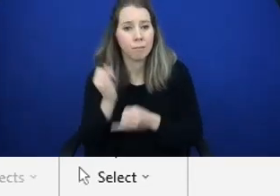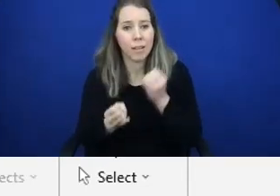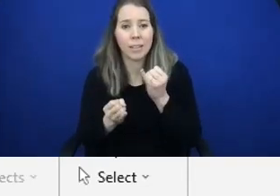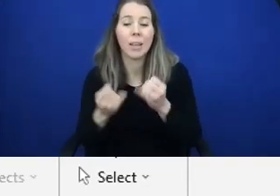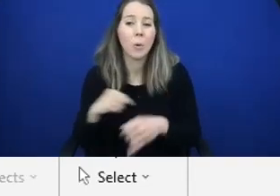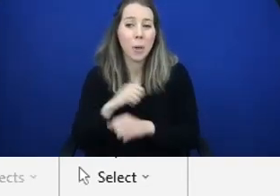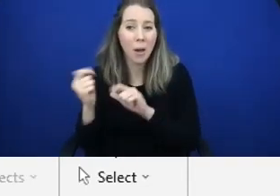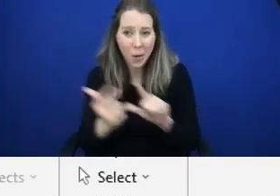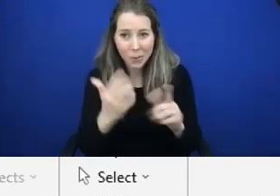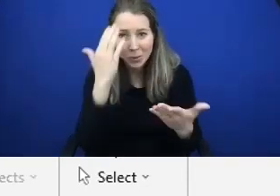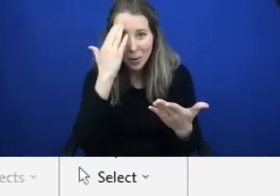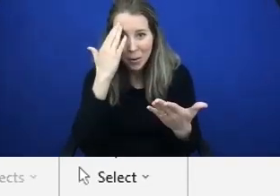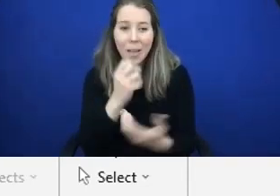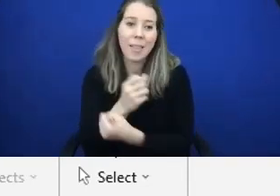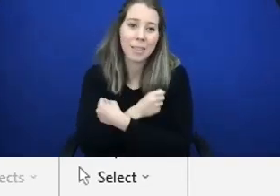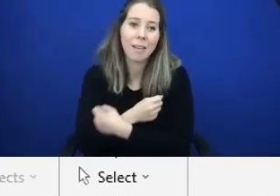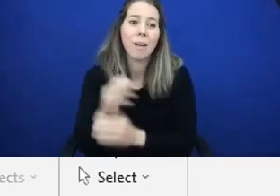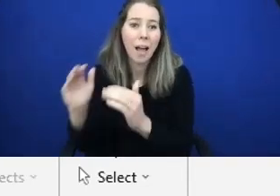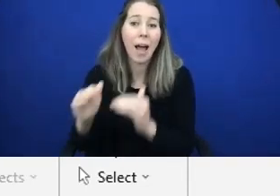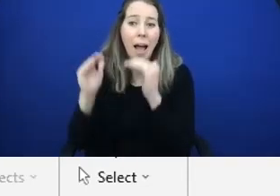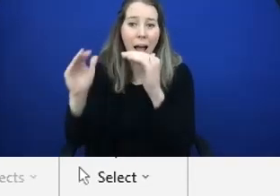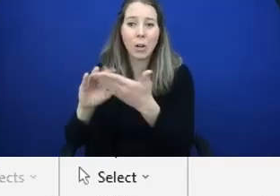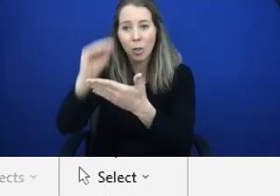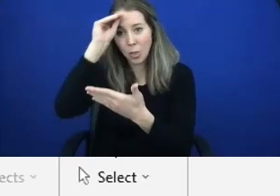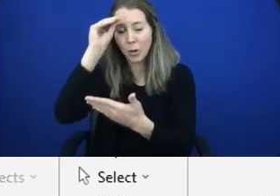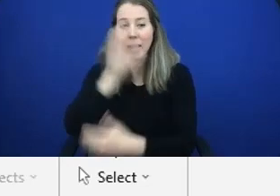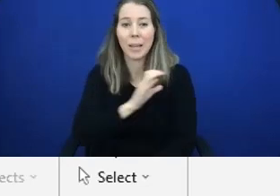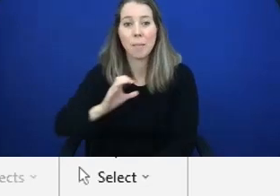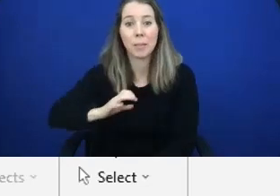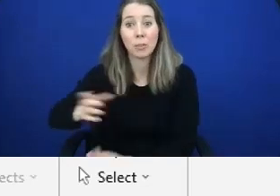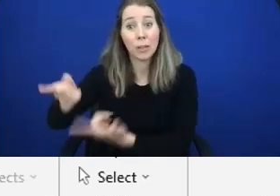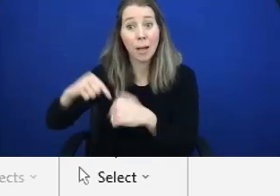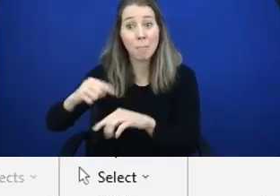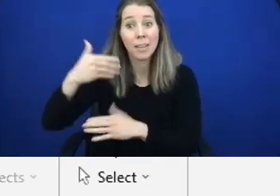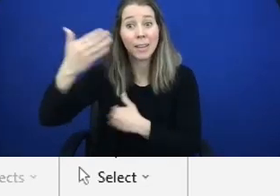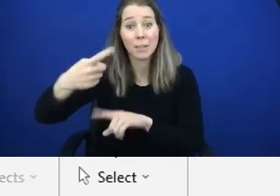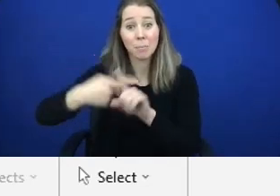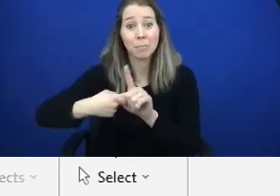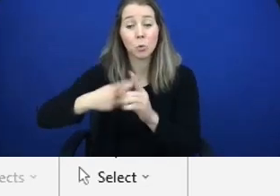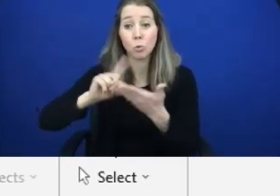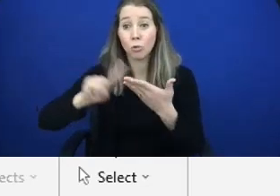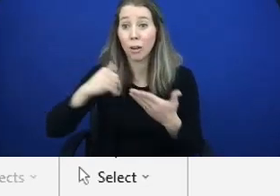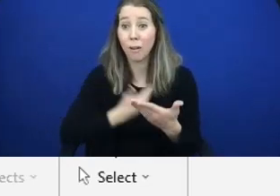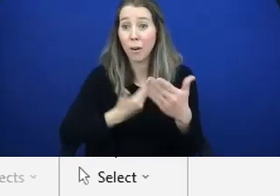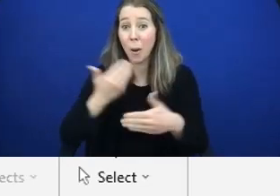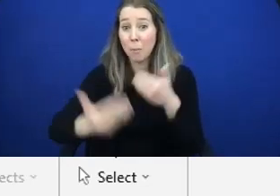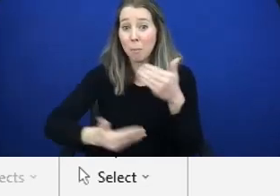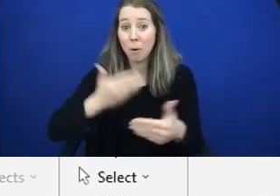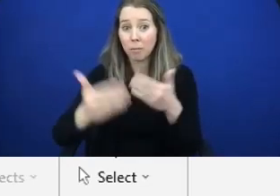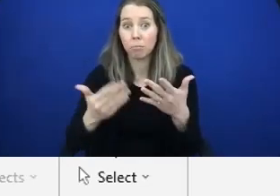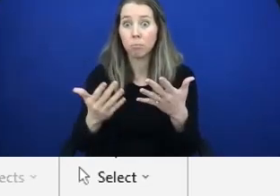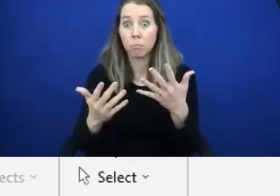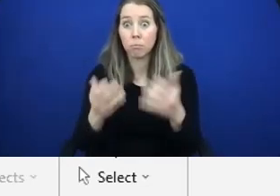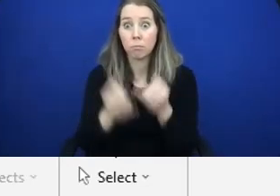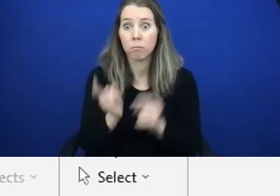love. Higher Learning Commission is coming next month to check on our progress. So there's a lot of